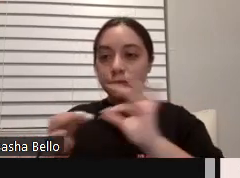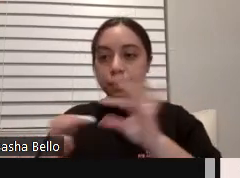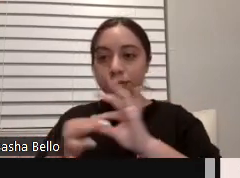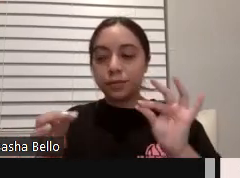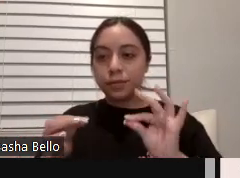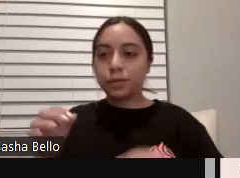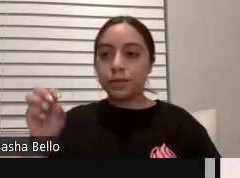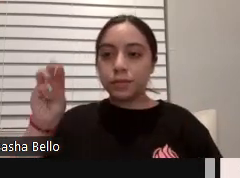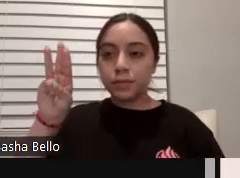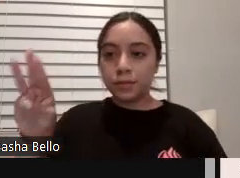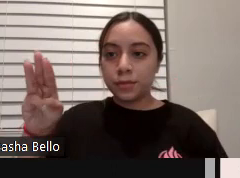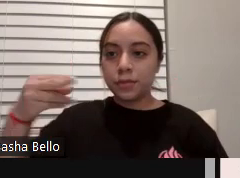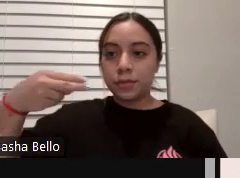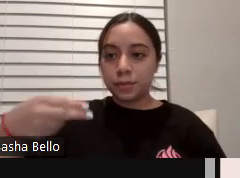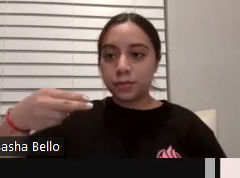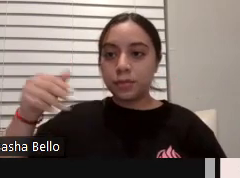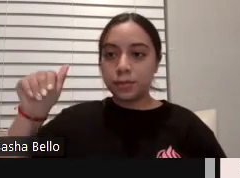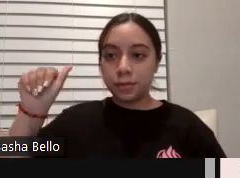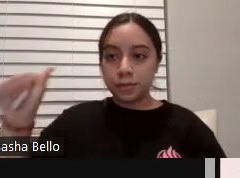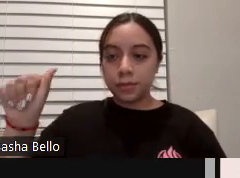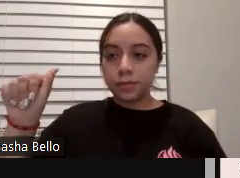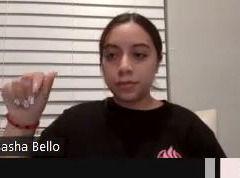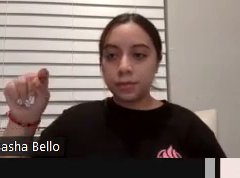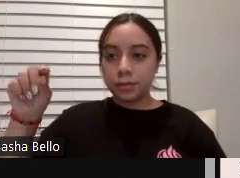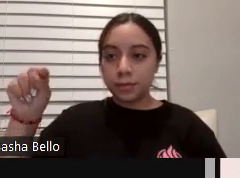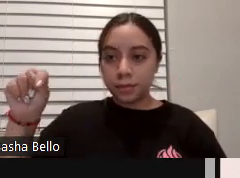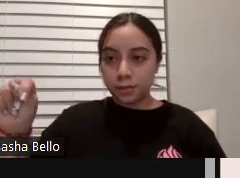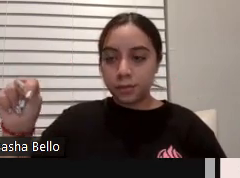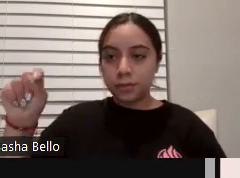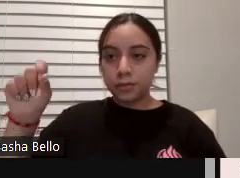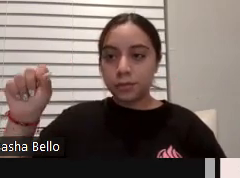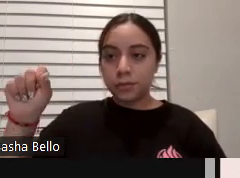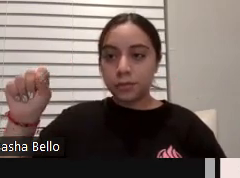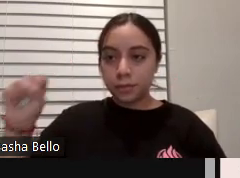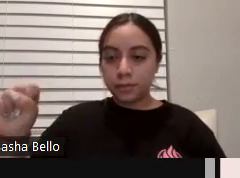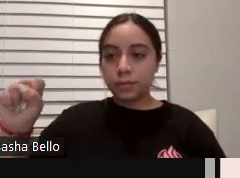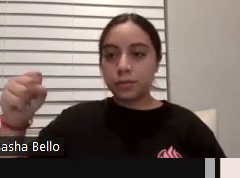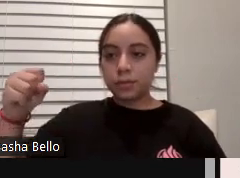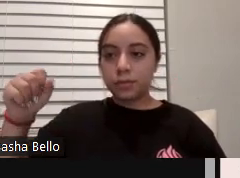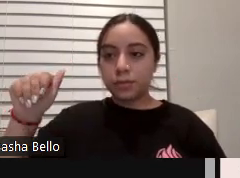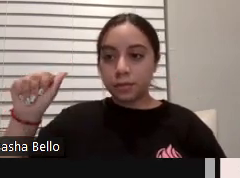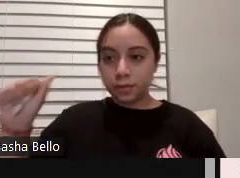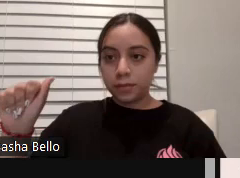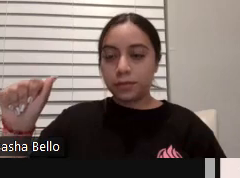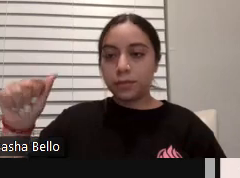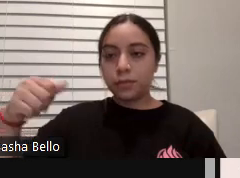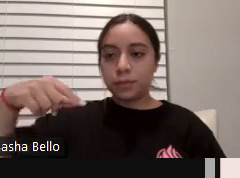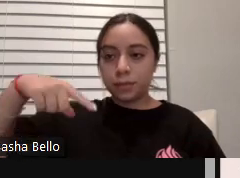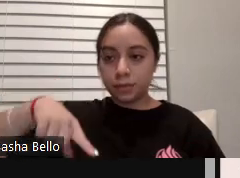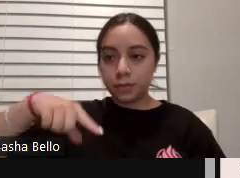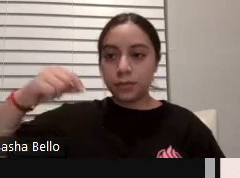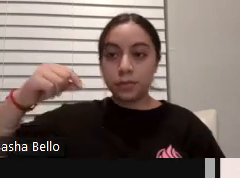How to send message on WhatsApp for Android. To send the message, you will need to have the contact of that person.